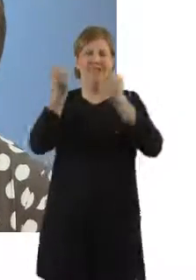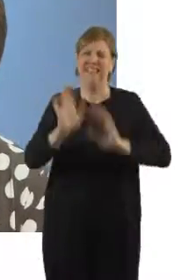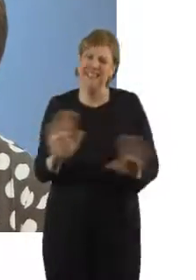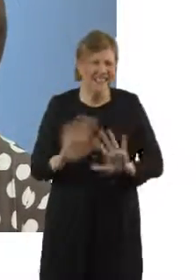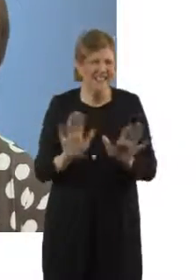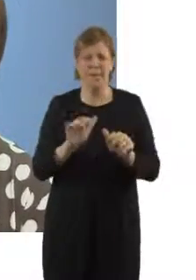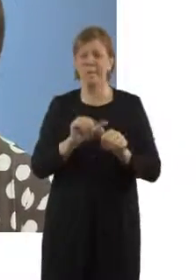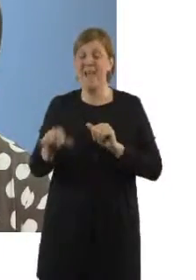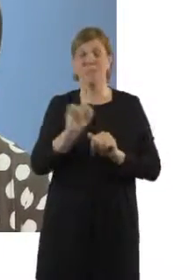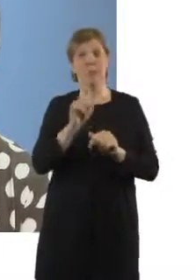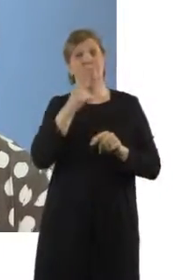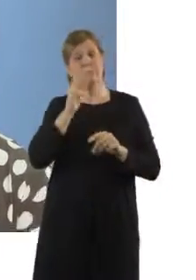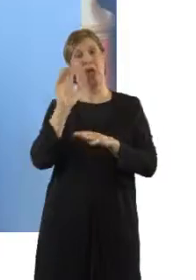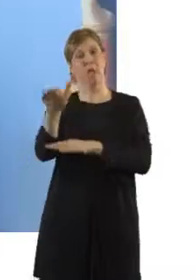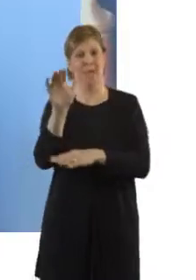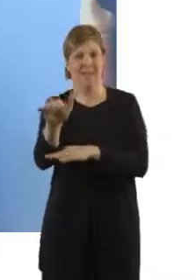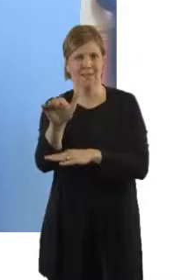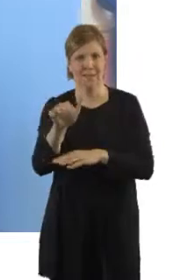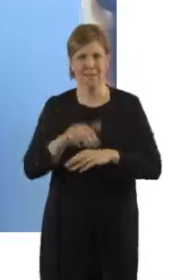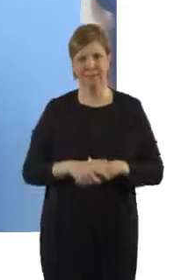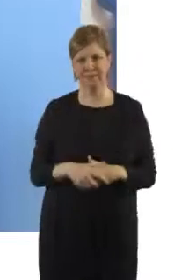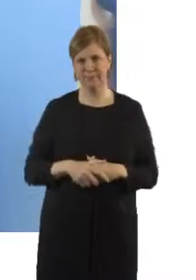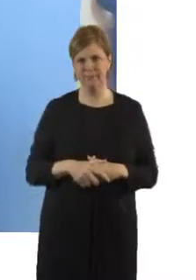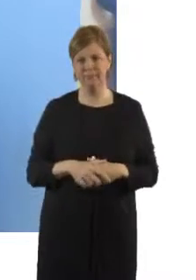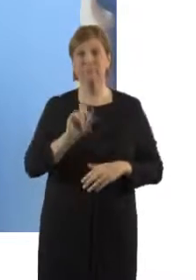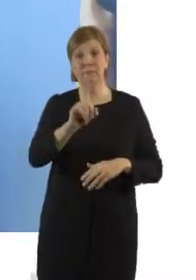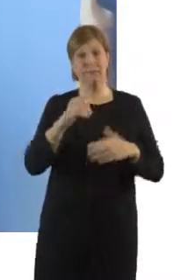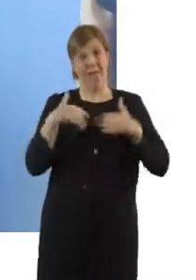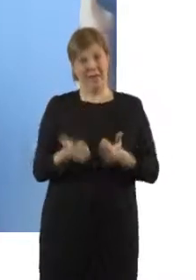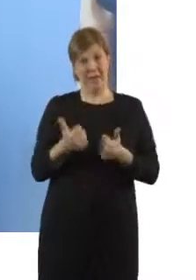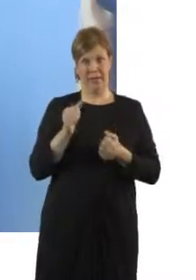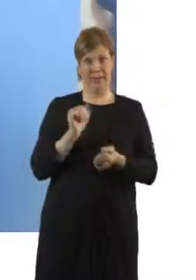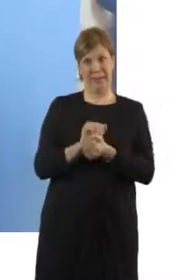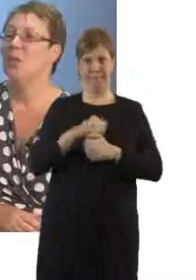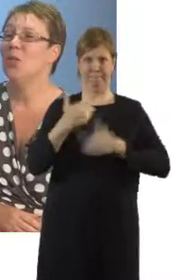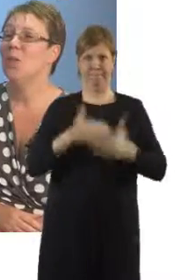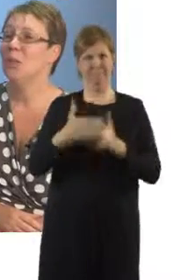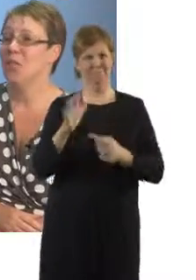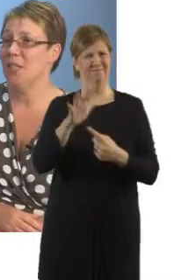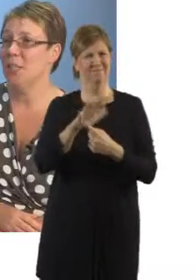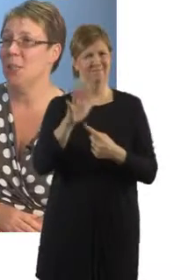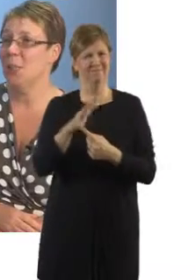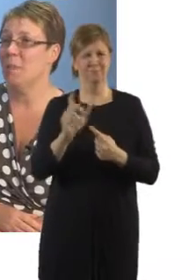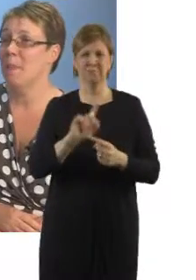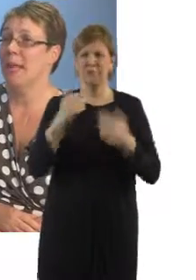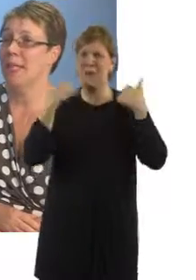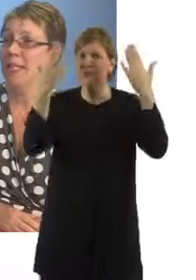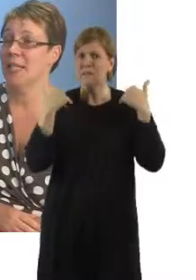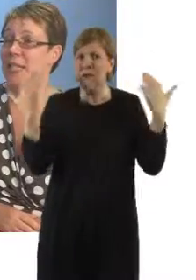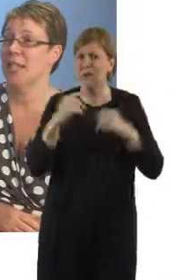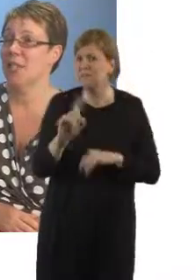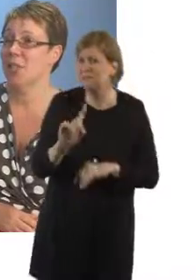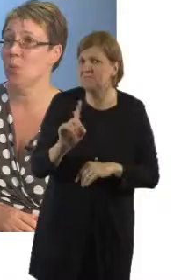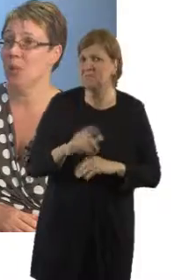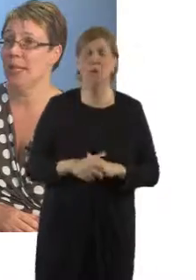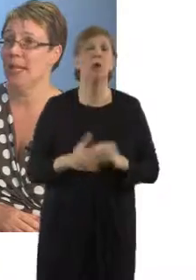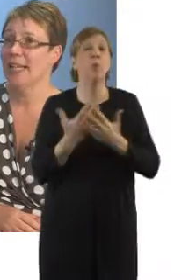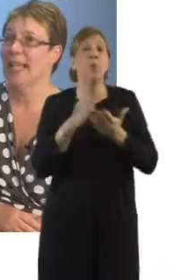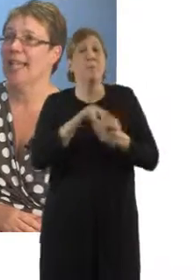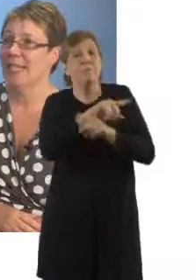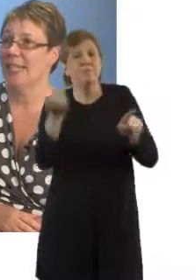smokers to smoke outside. Keeping healthy is important. What about exercise? New mums should aim for low impact exercise such